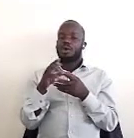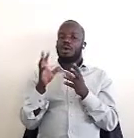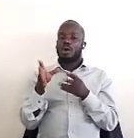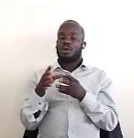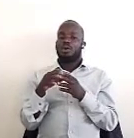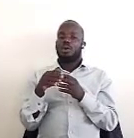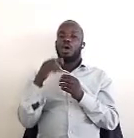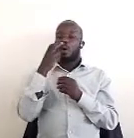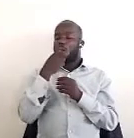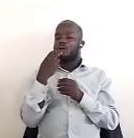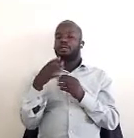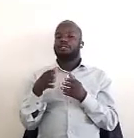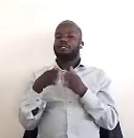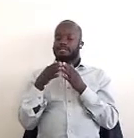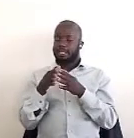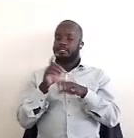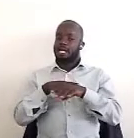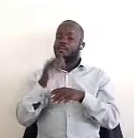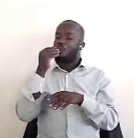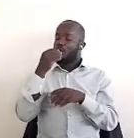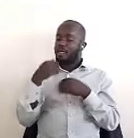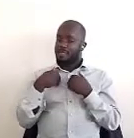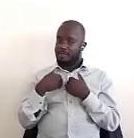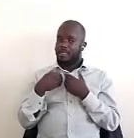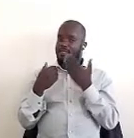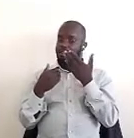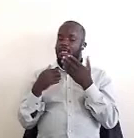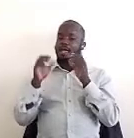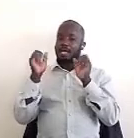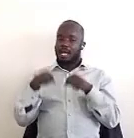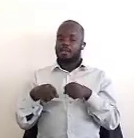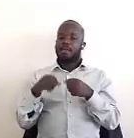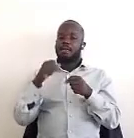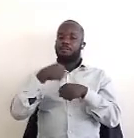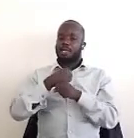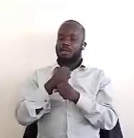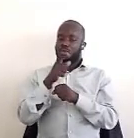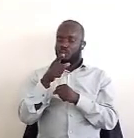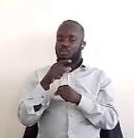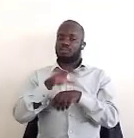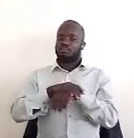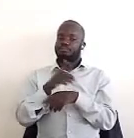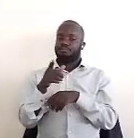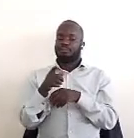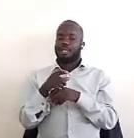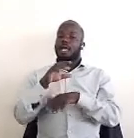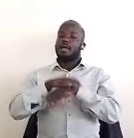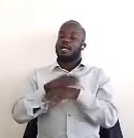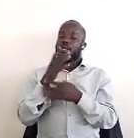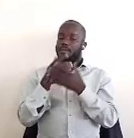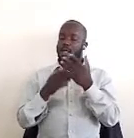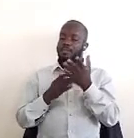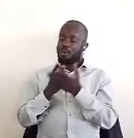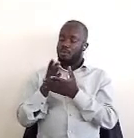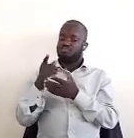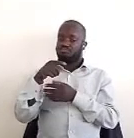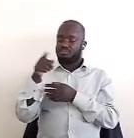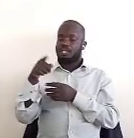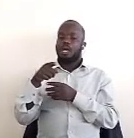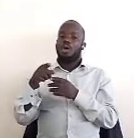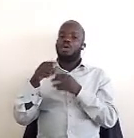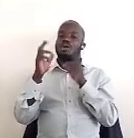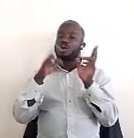you. Having oral sex when you have an open mouth sore or wound also makes you susceptible. Receiving blood through